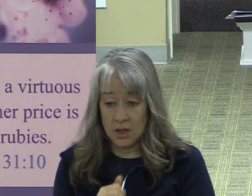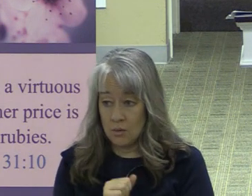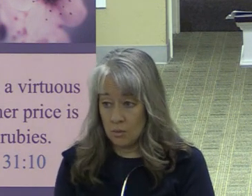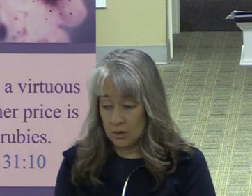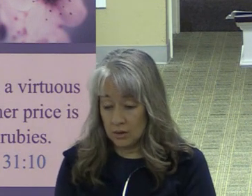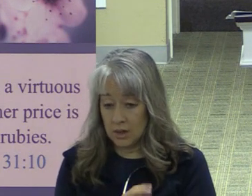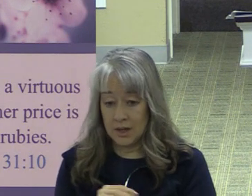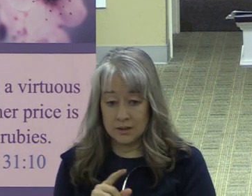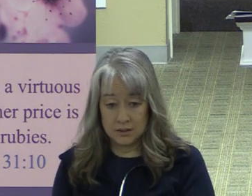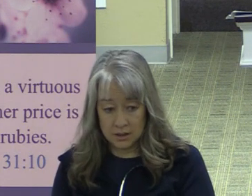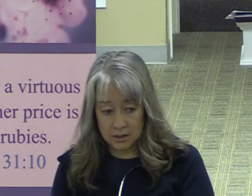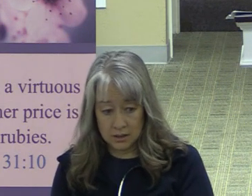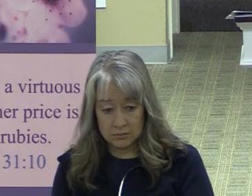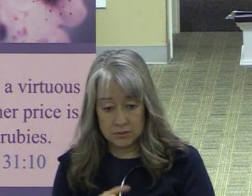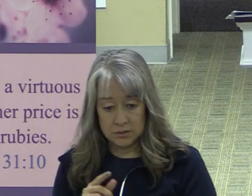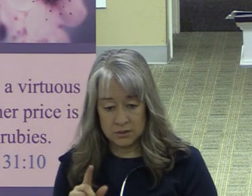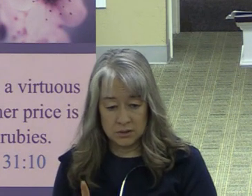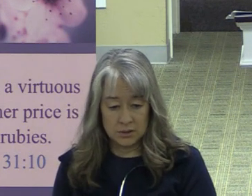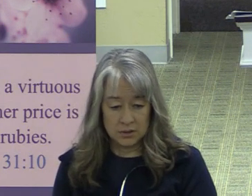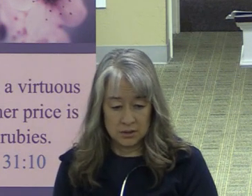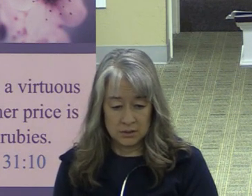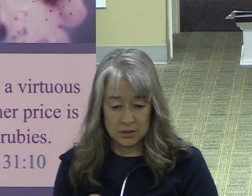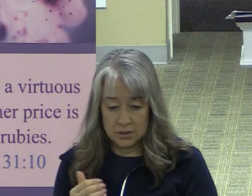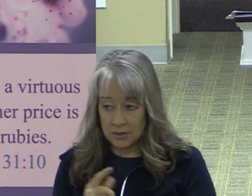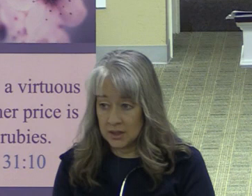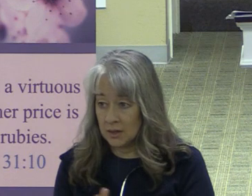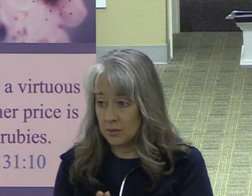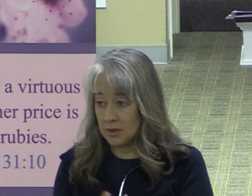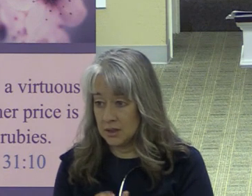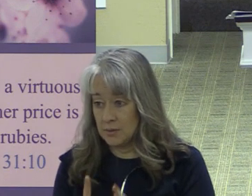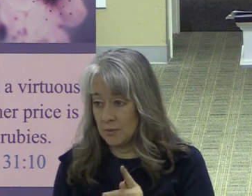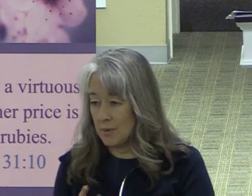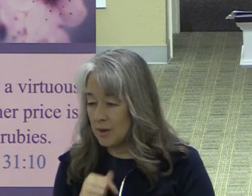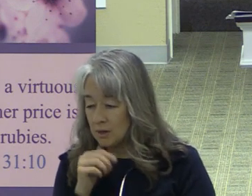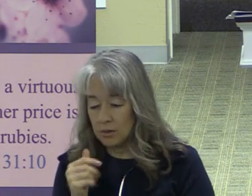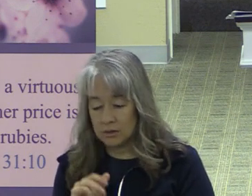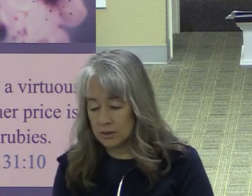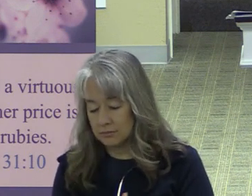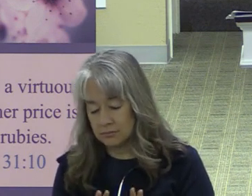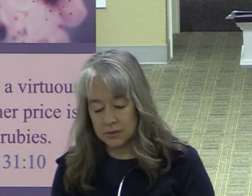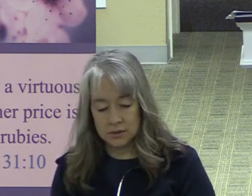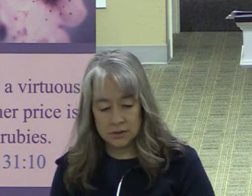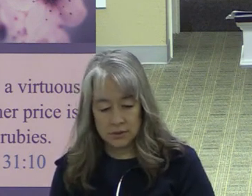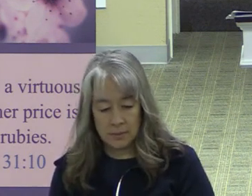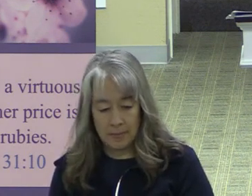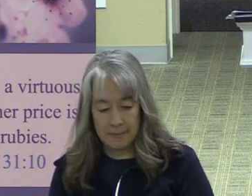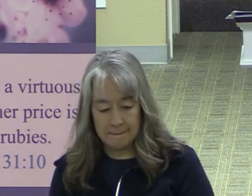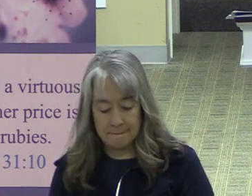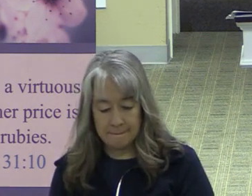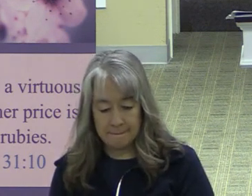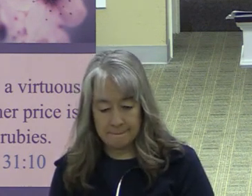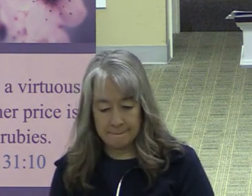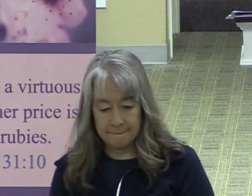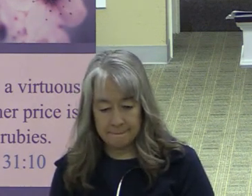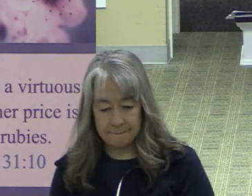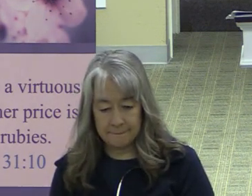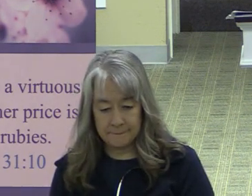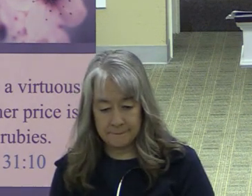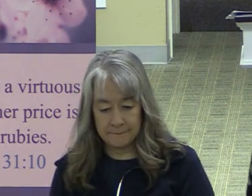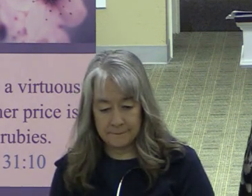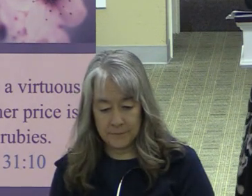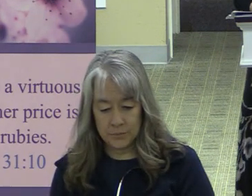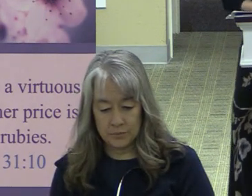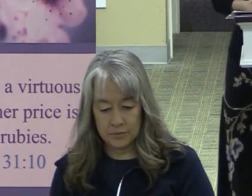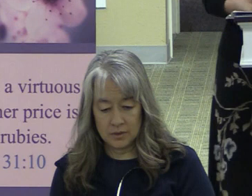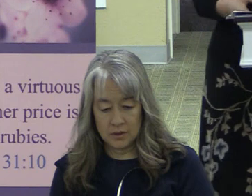work and time to like spend time with these people. And maybe I didn't want to do that. So, you